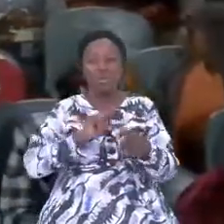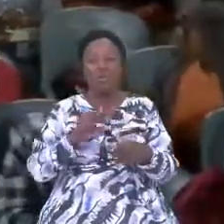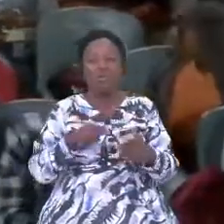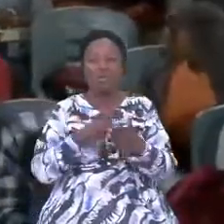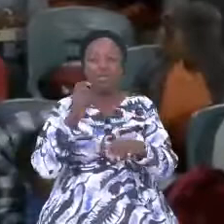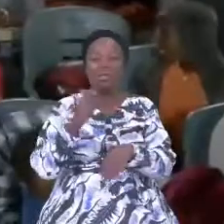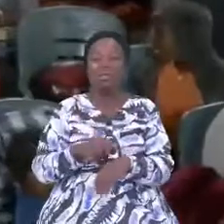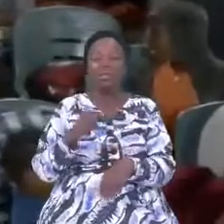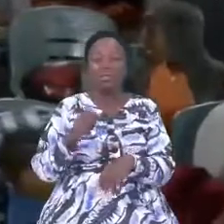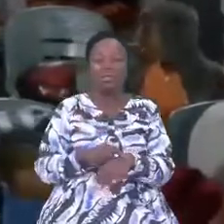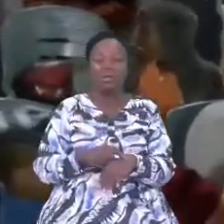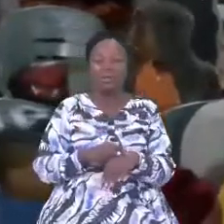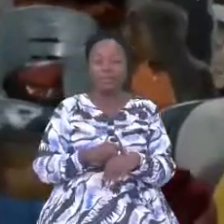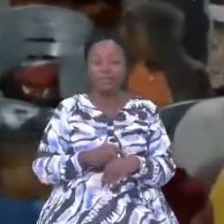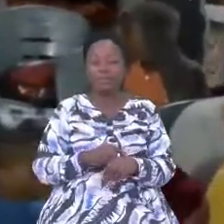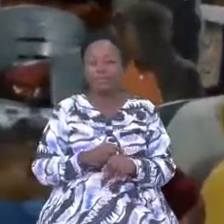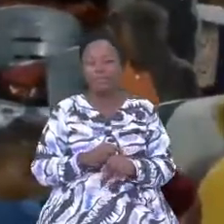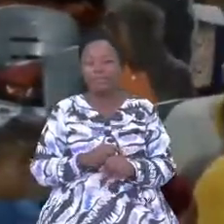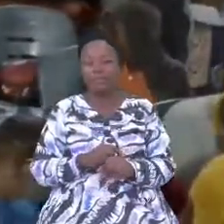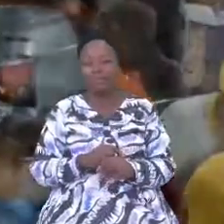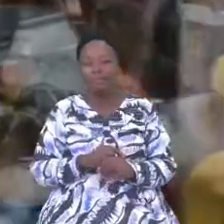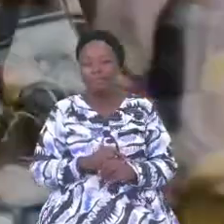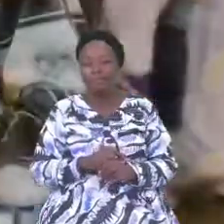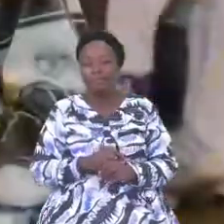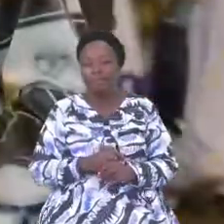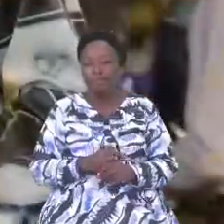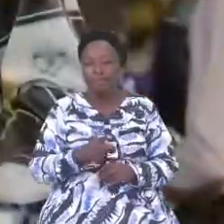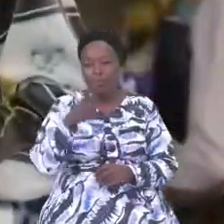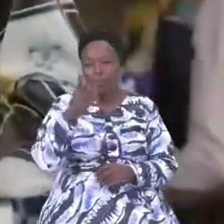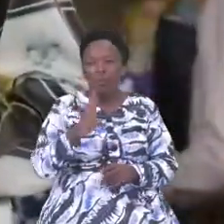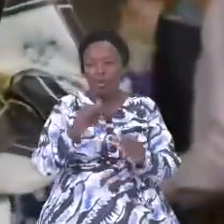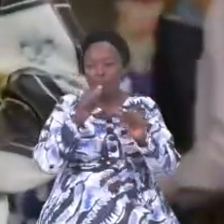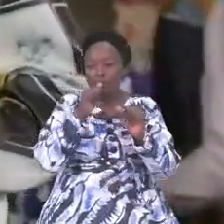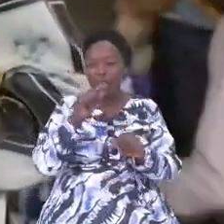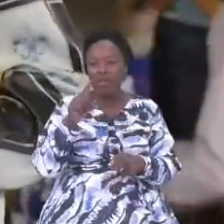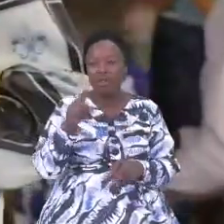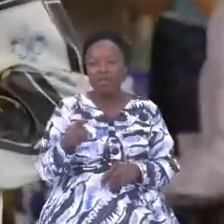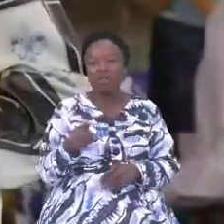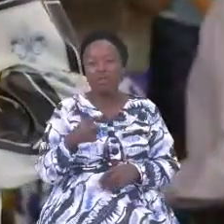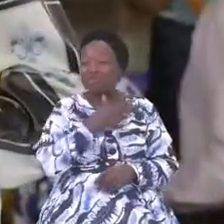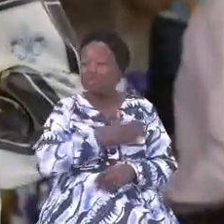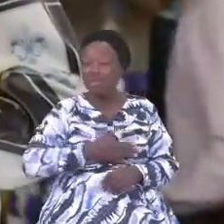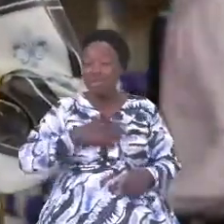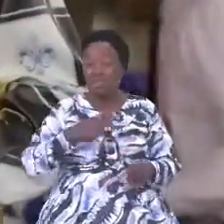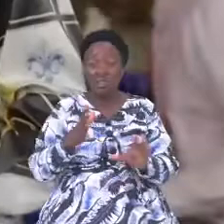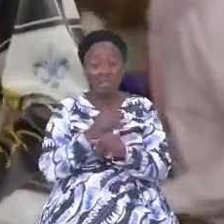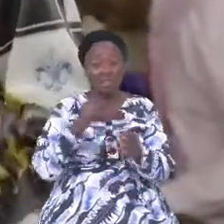time of counseling. God bless you.